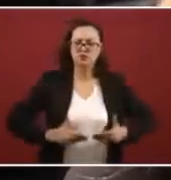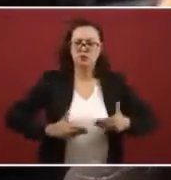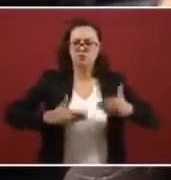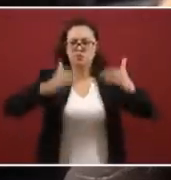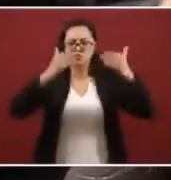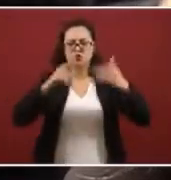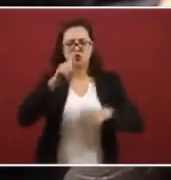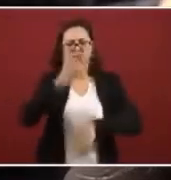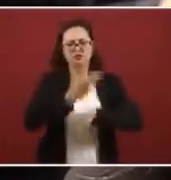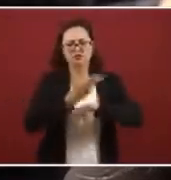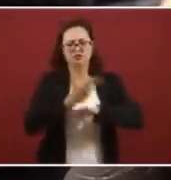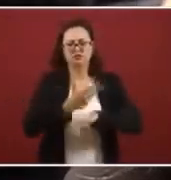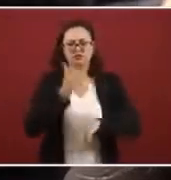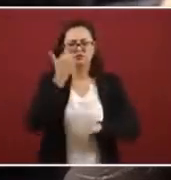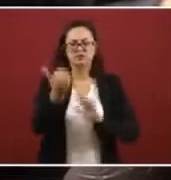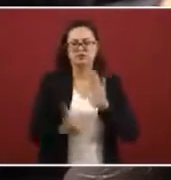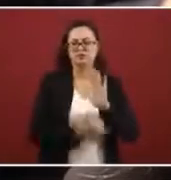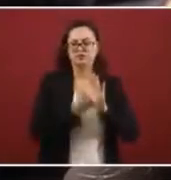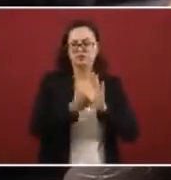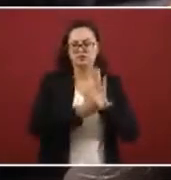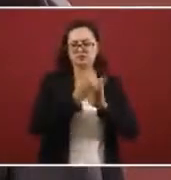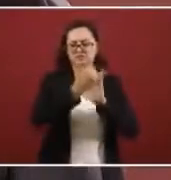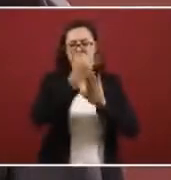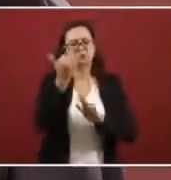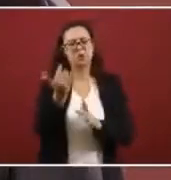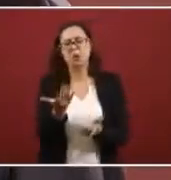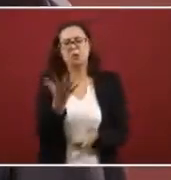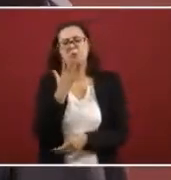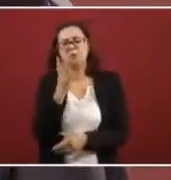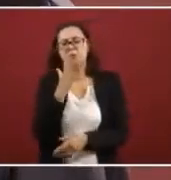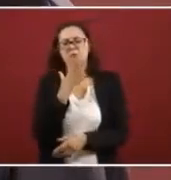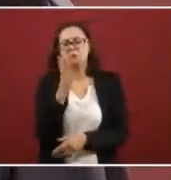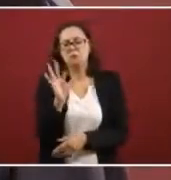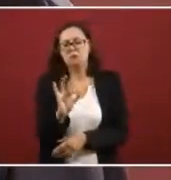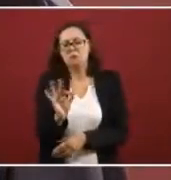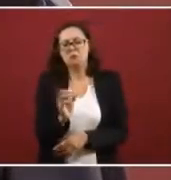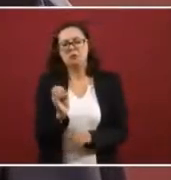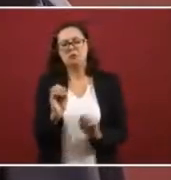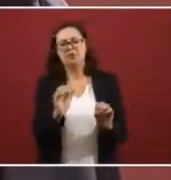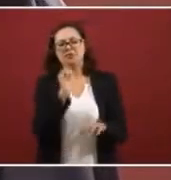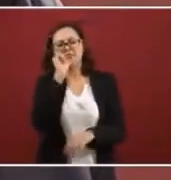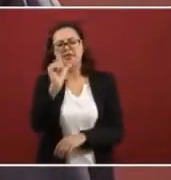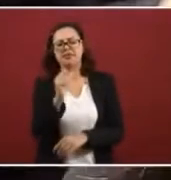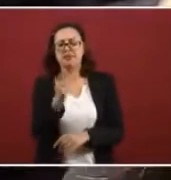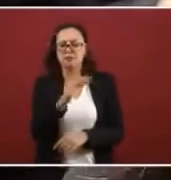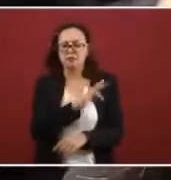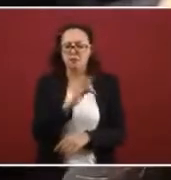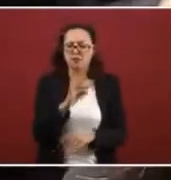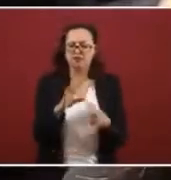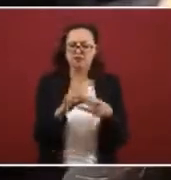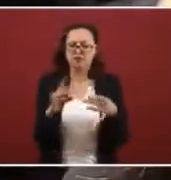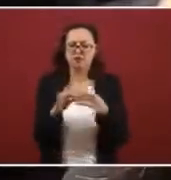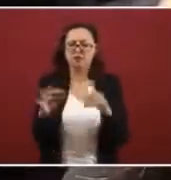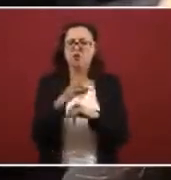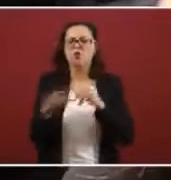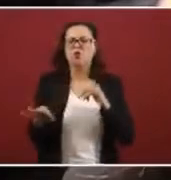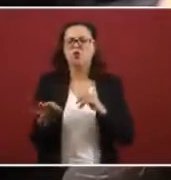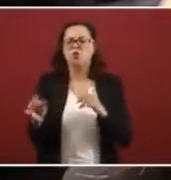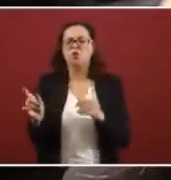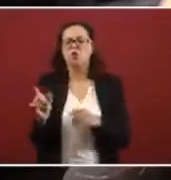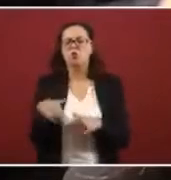wall that the threatening to build? It's not really advanced very long. So can you talk to